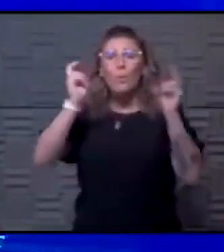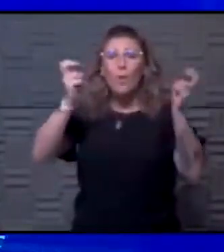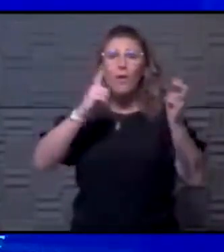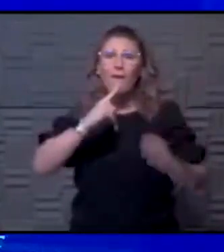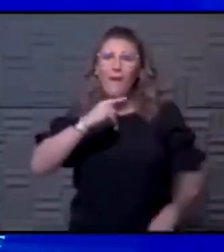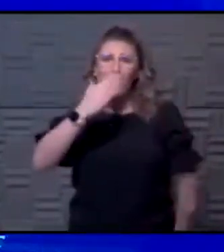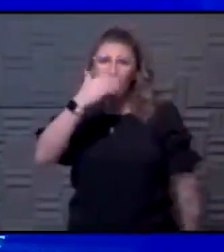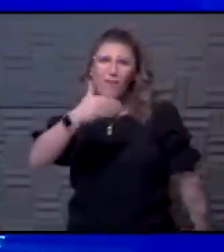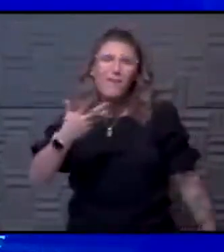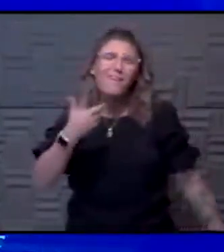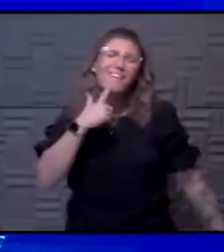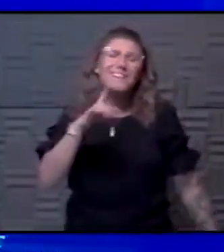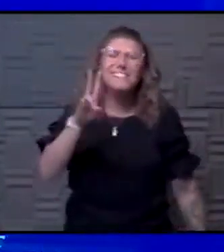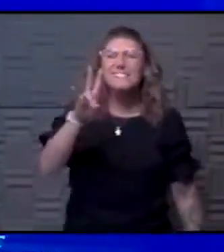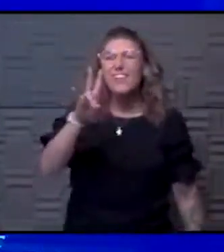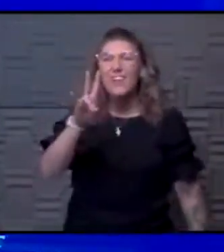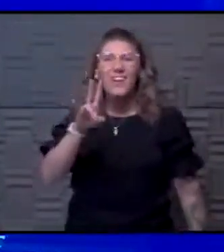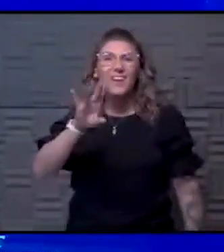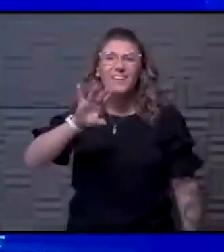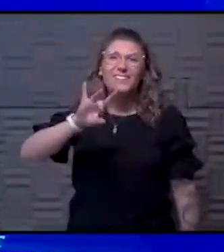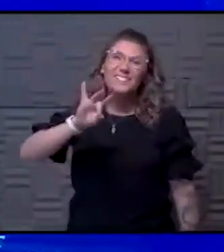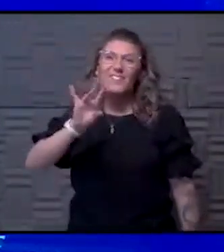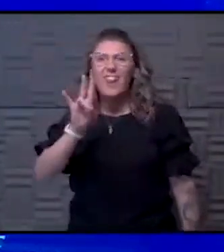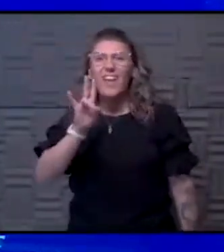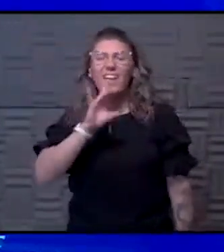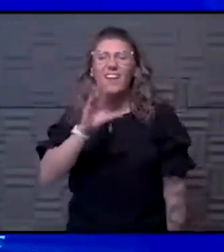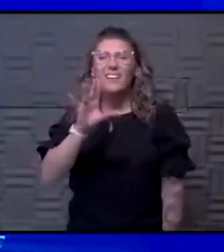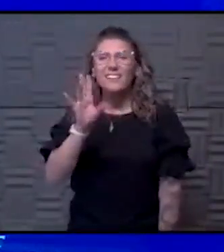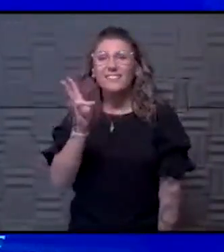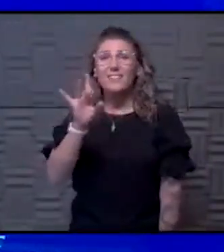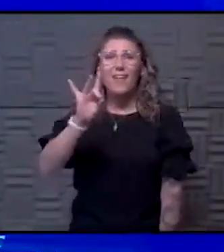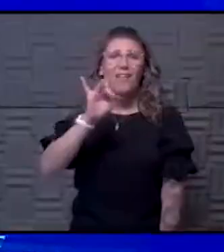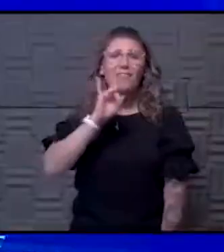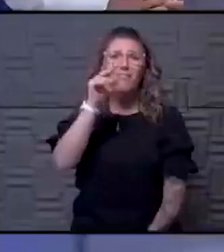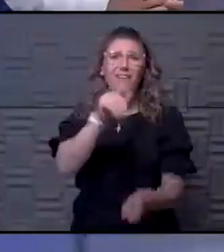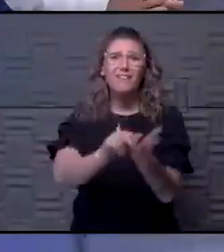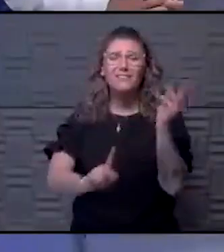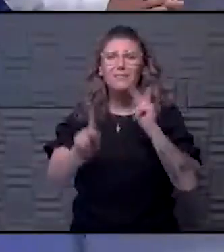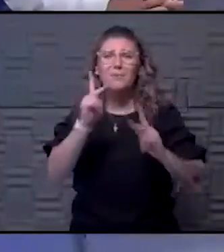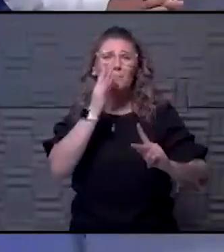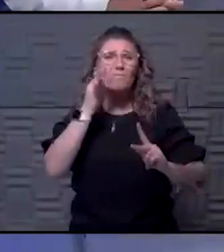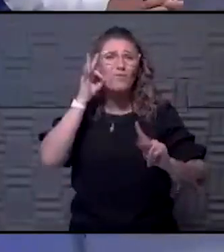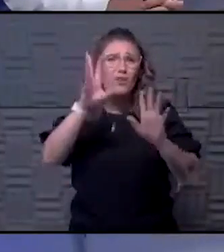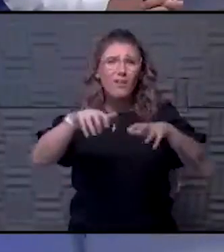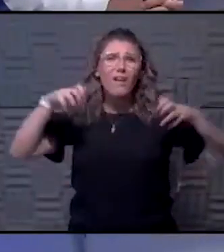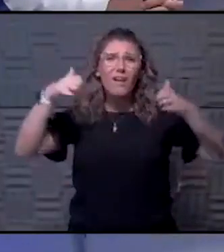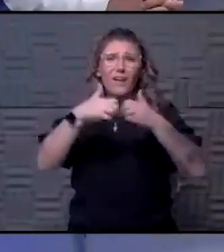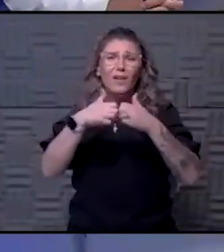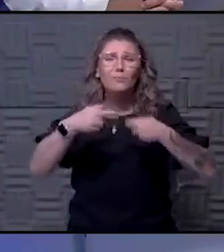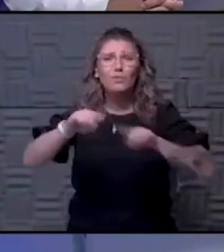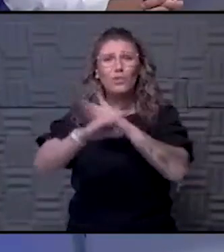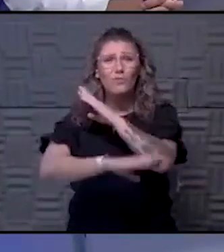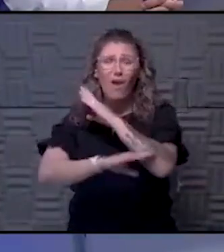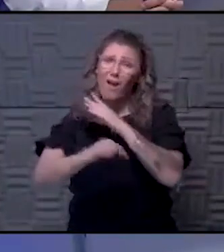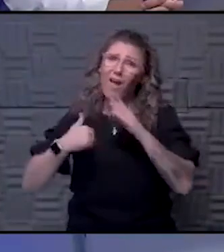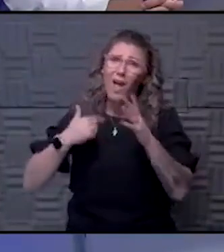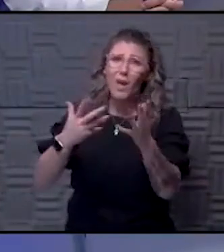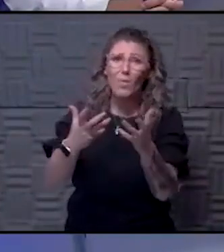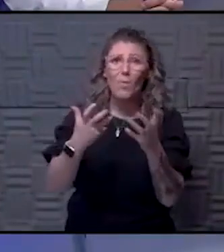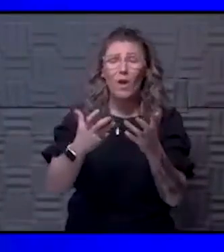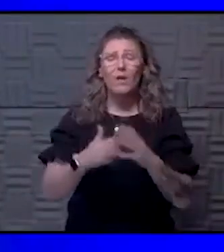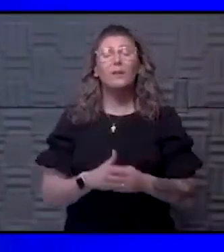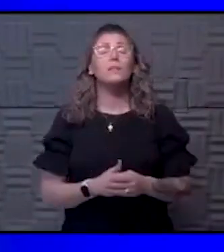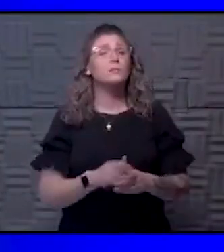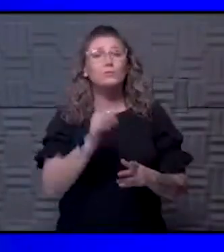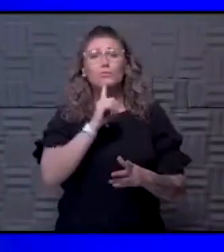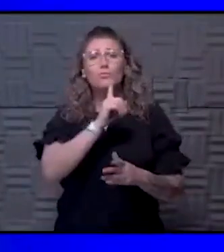front of 78,000 people screaming my lungs out at the Chiefs game this fall. Yeah, I think, and this is true for all new